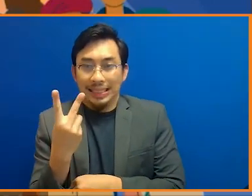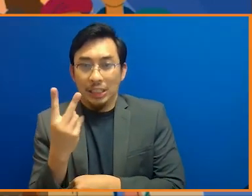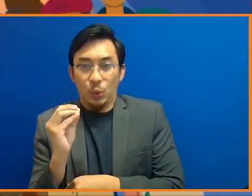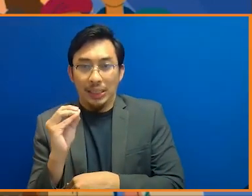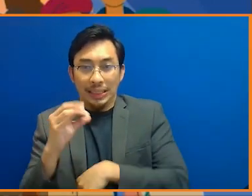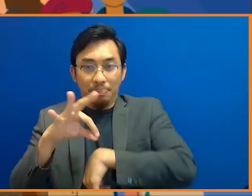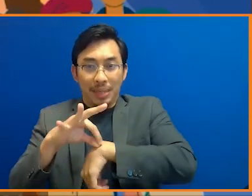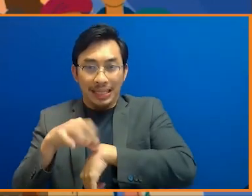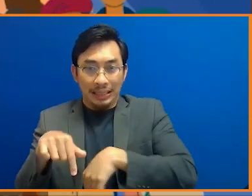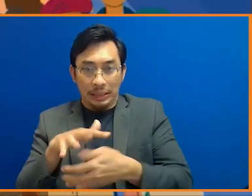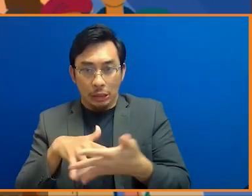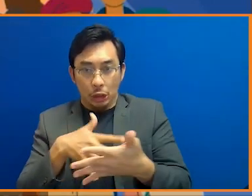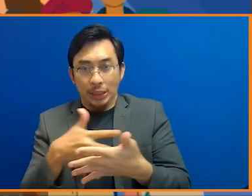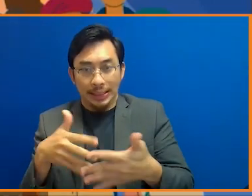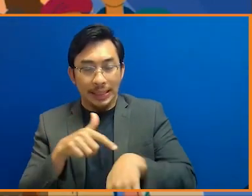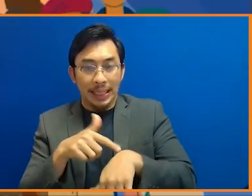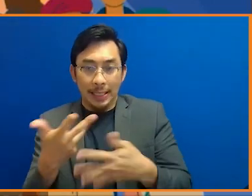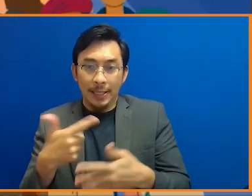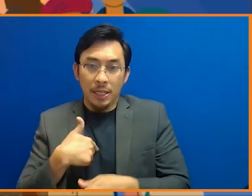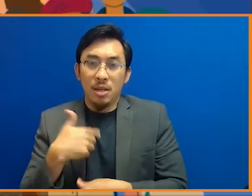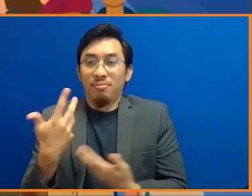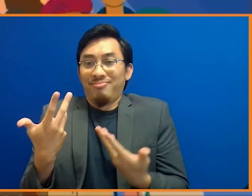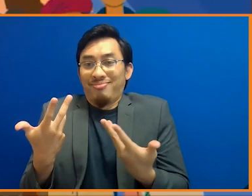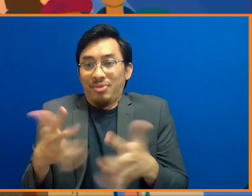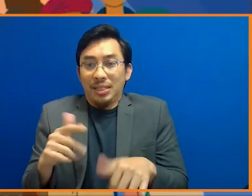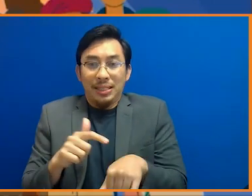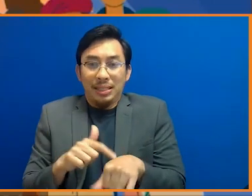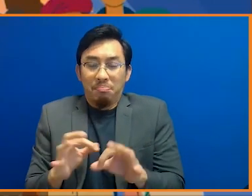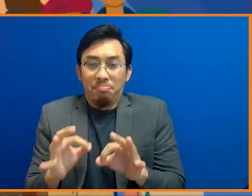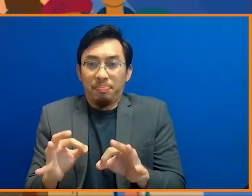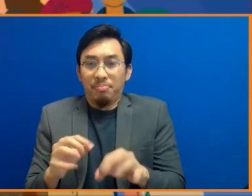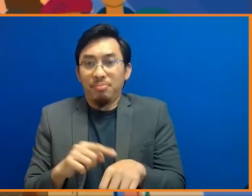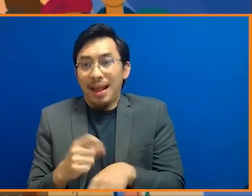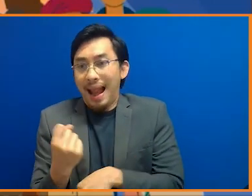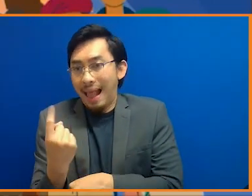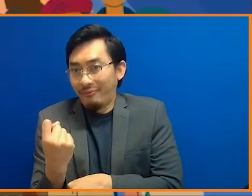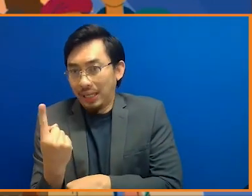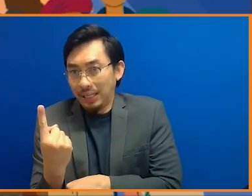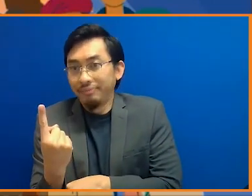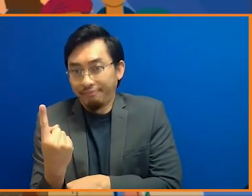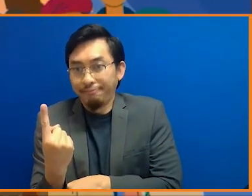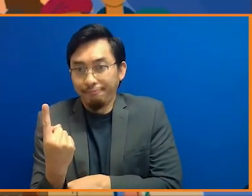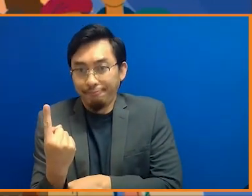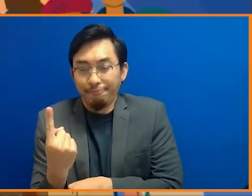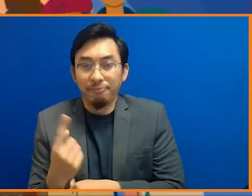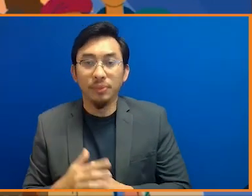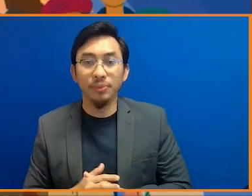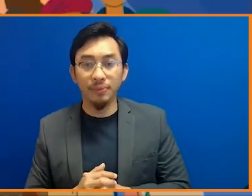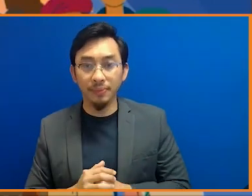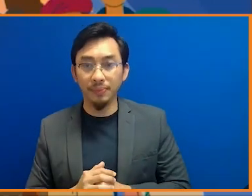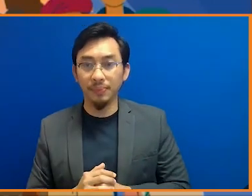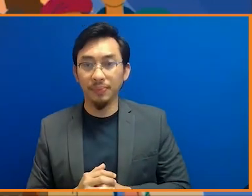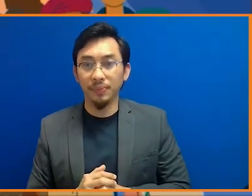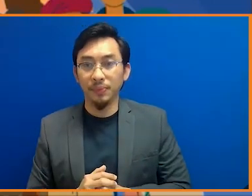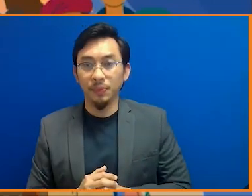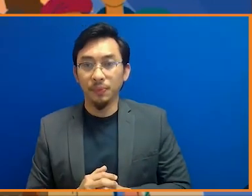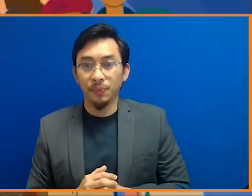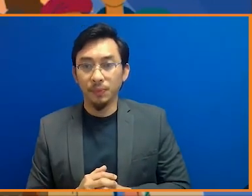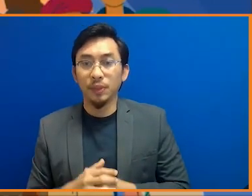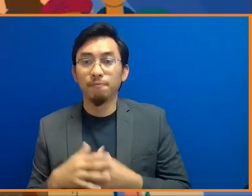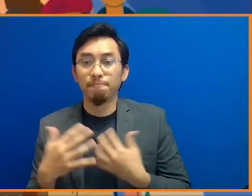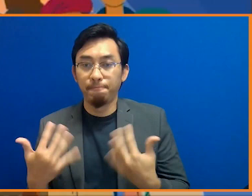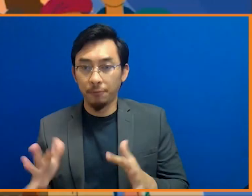20 minutes from the schedules. So I will end my session exactly at